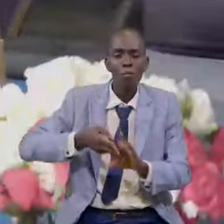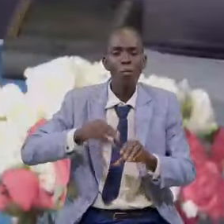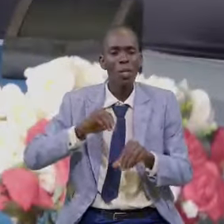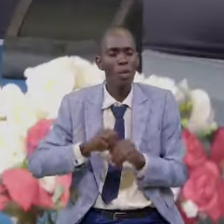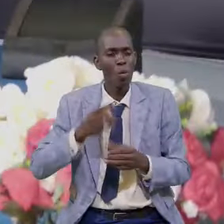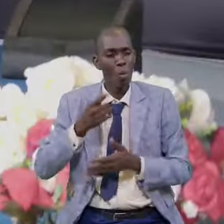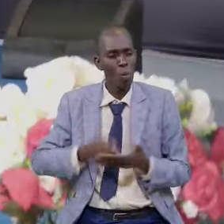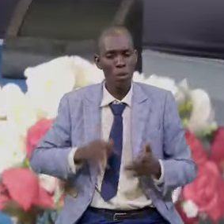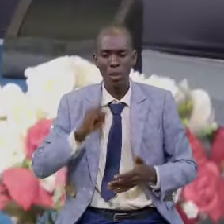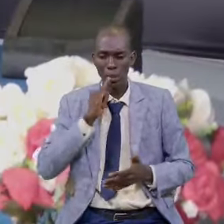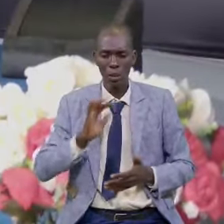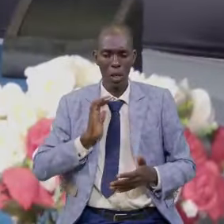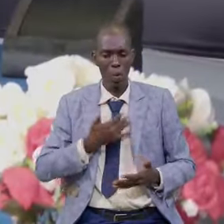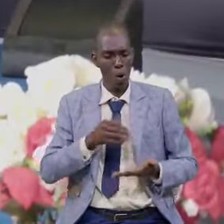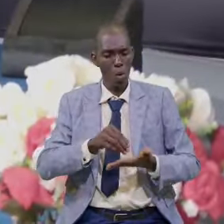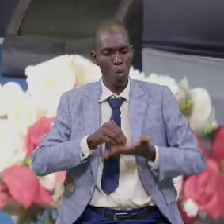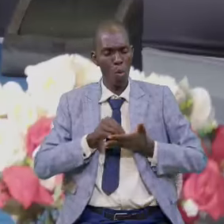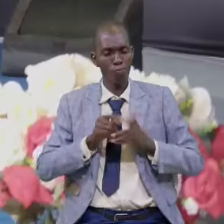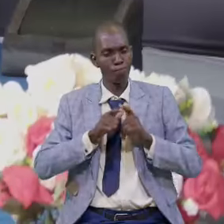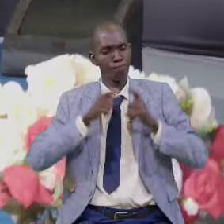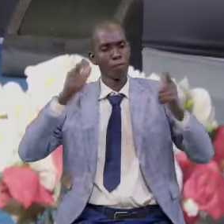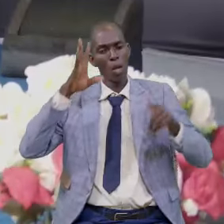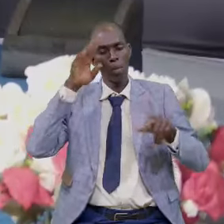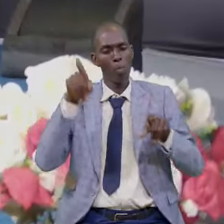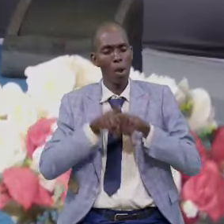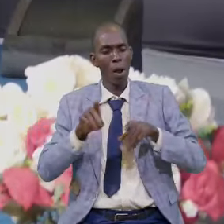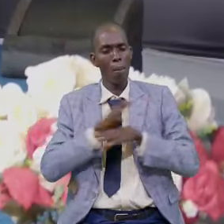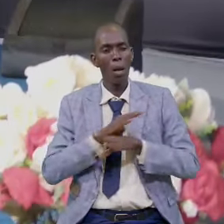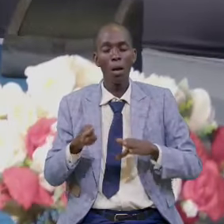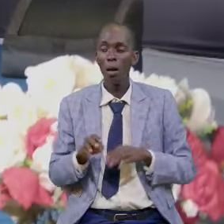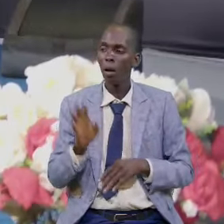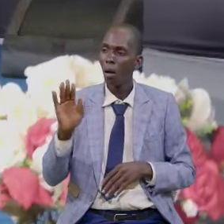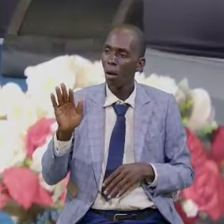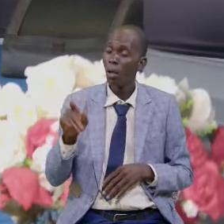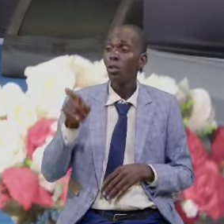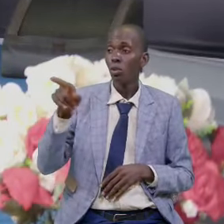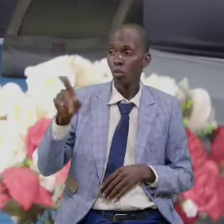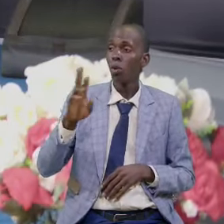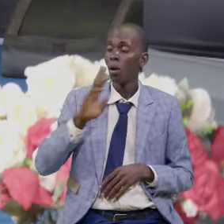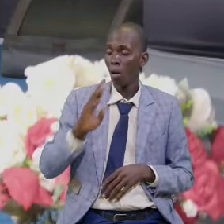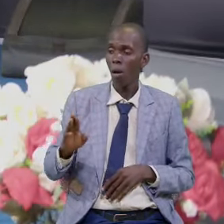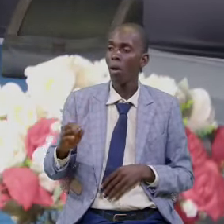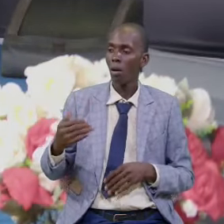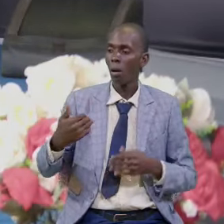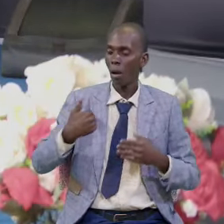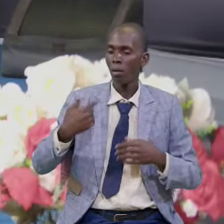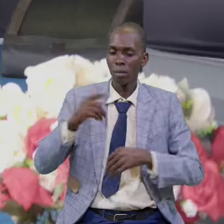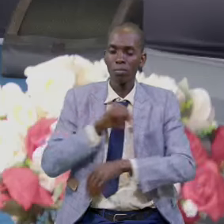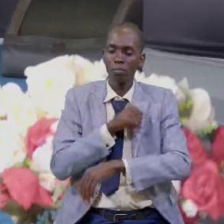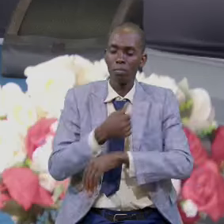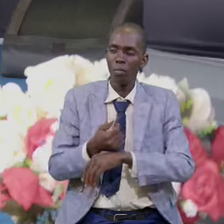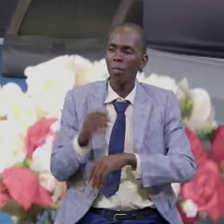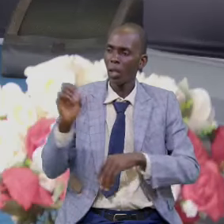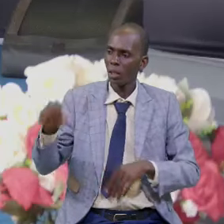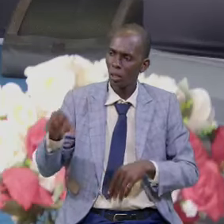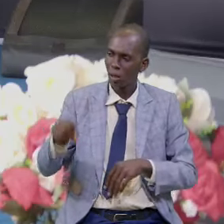Eliab, that's your right, but you are not making use of your right. You're standing behind the screen, and